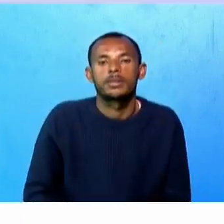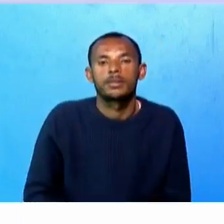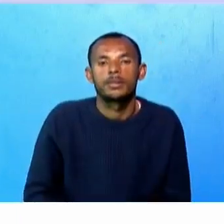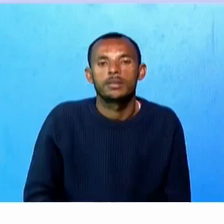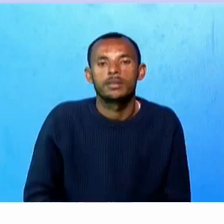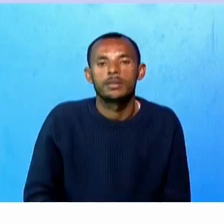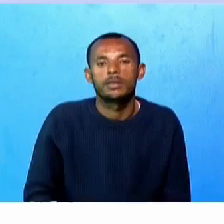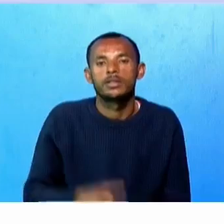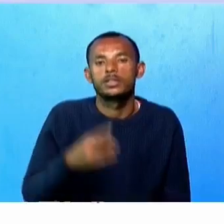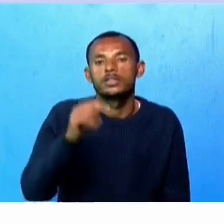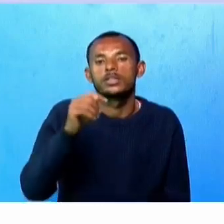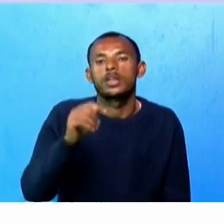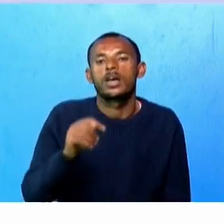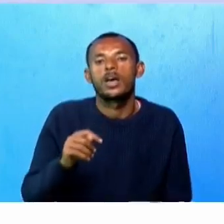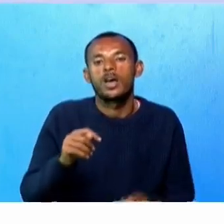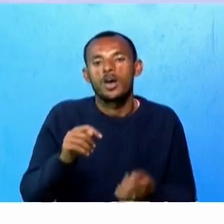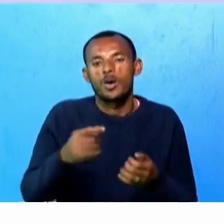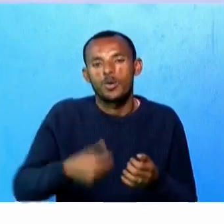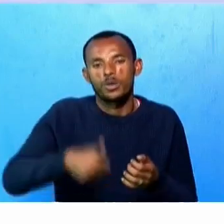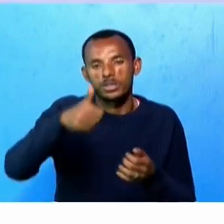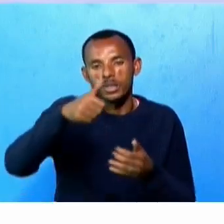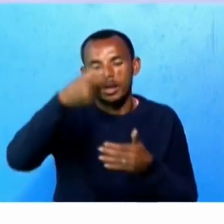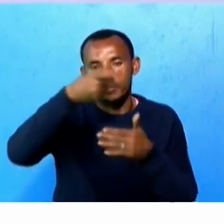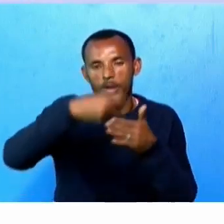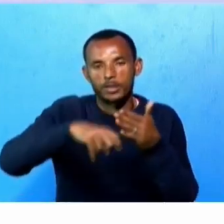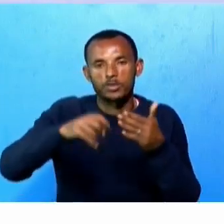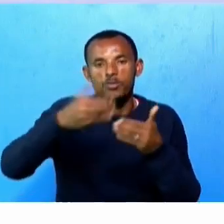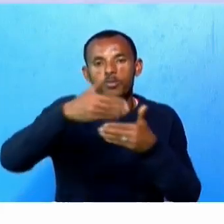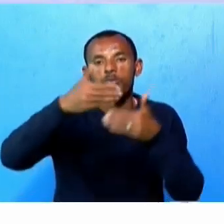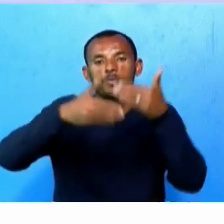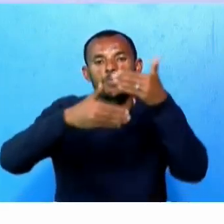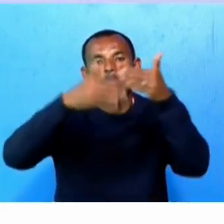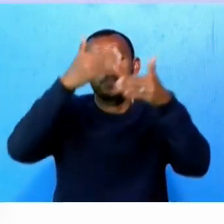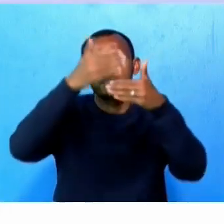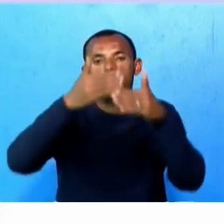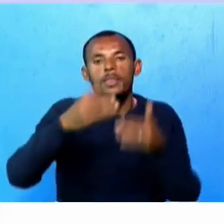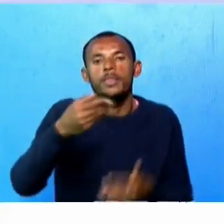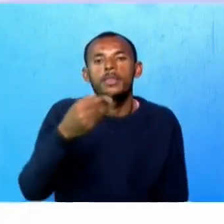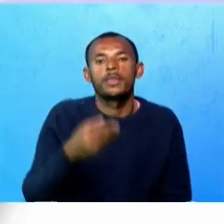The original price of an apartment is BER